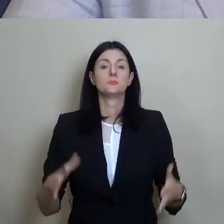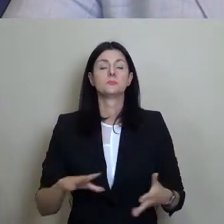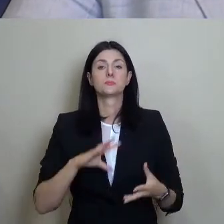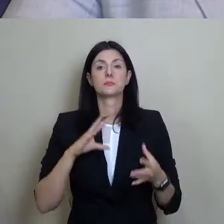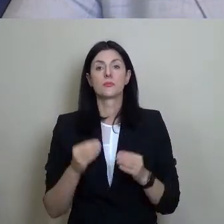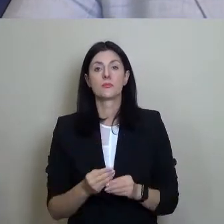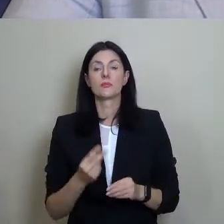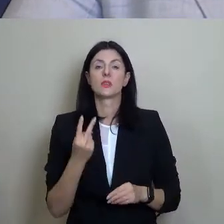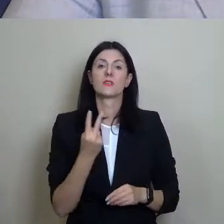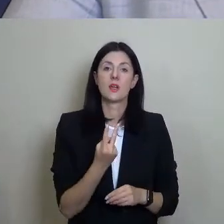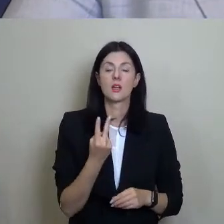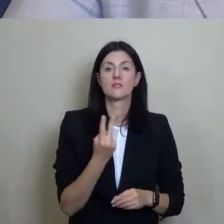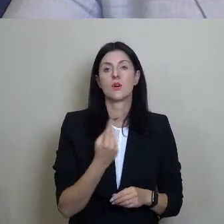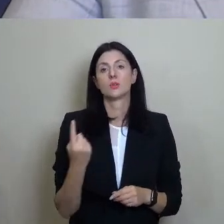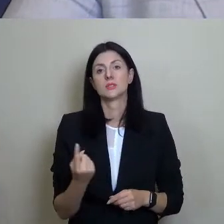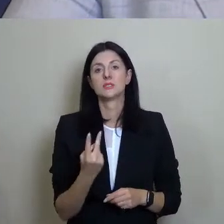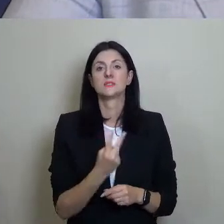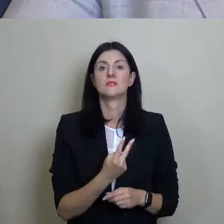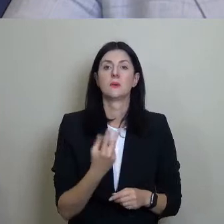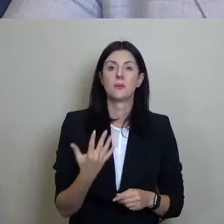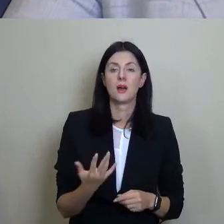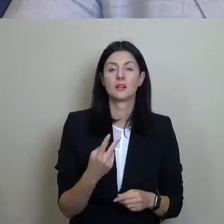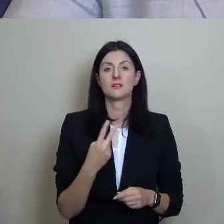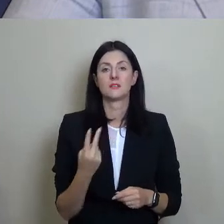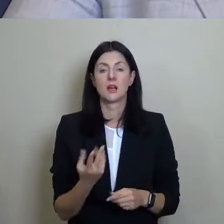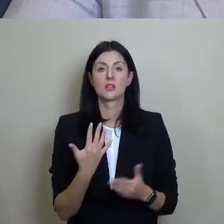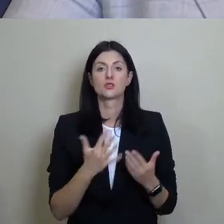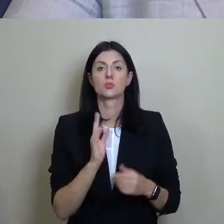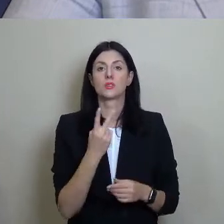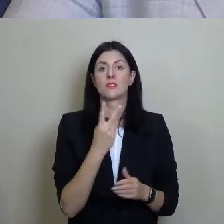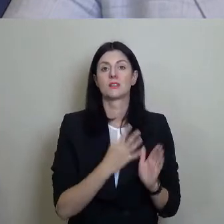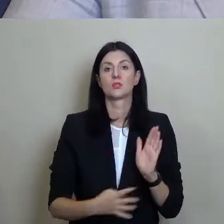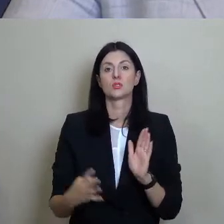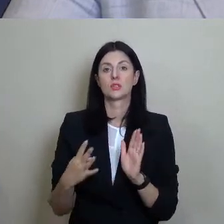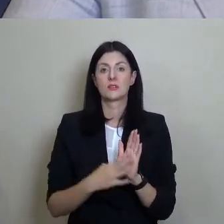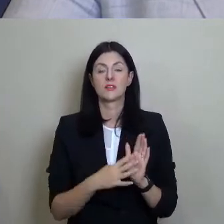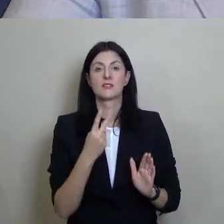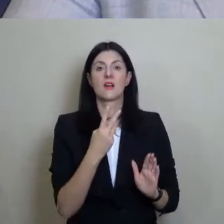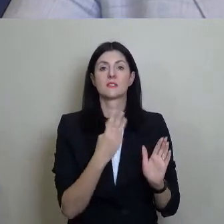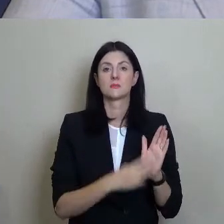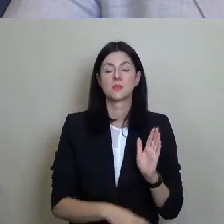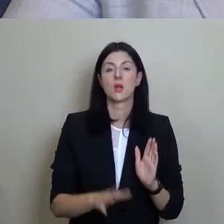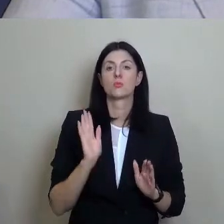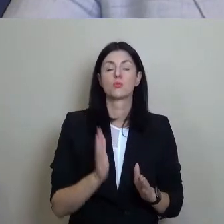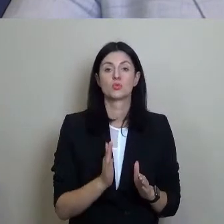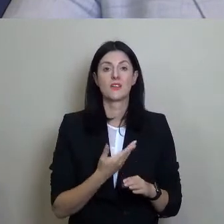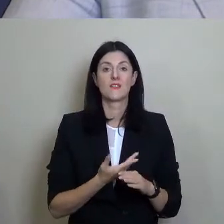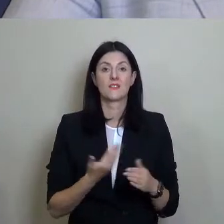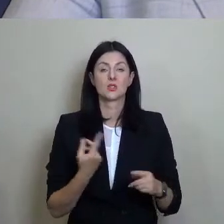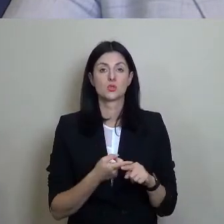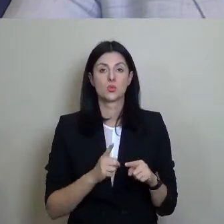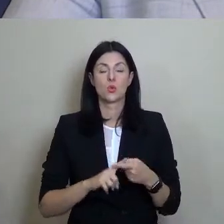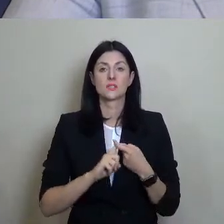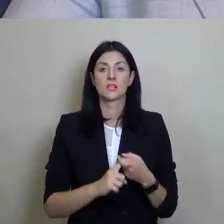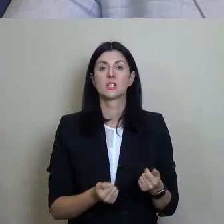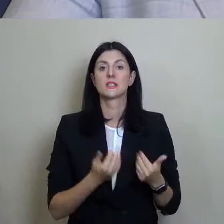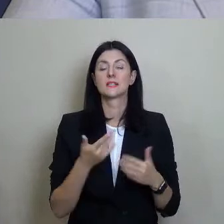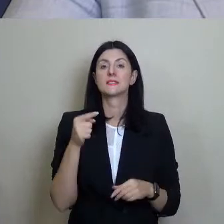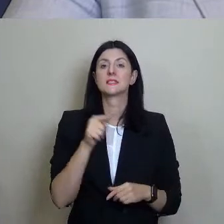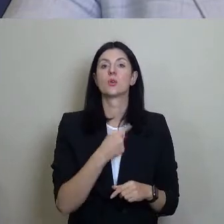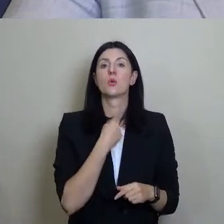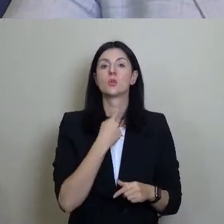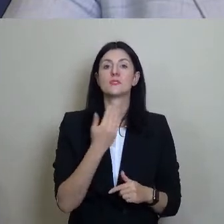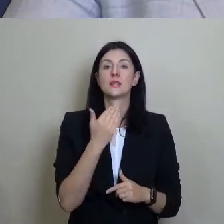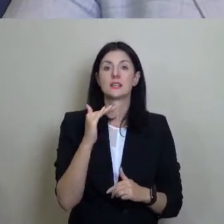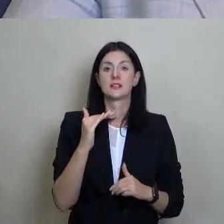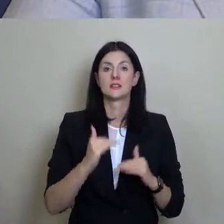If the result, let's say, is 2.1, 2.152, if it is 2.95,